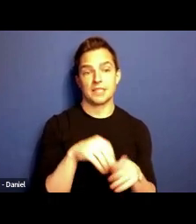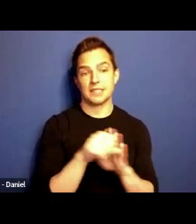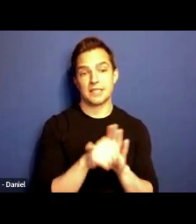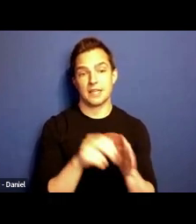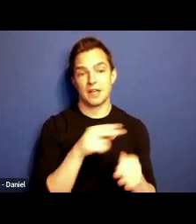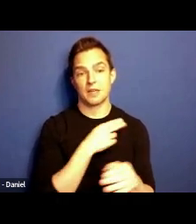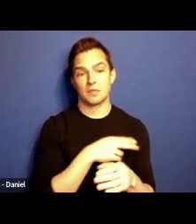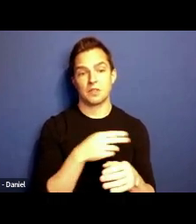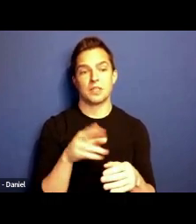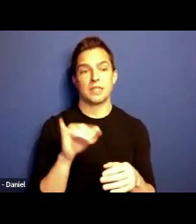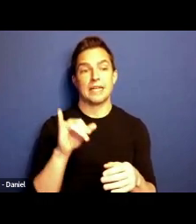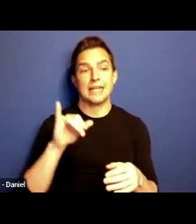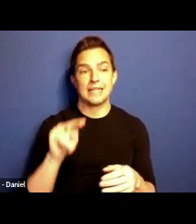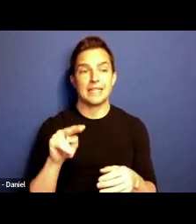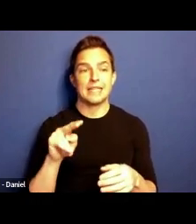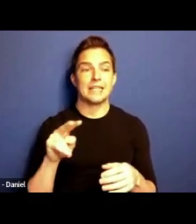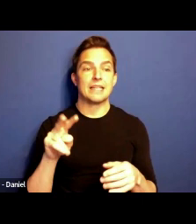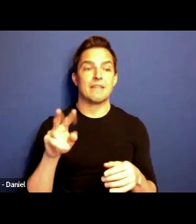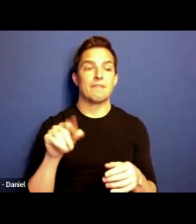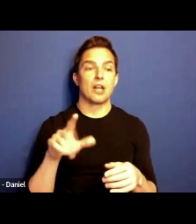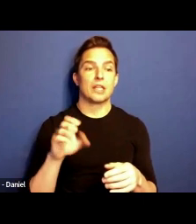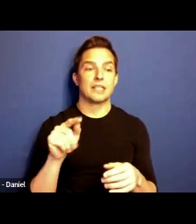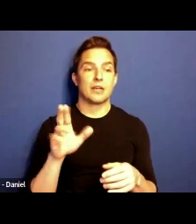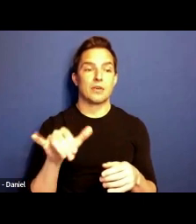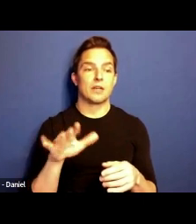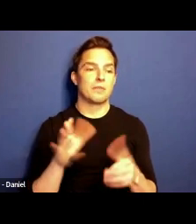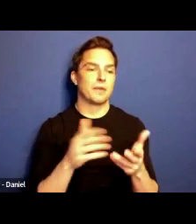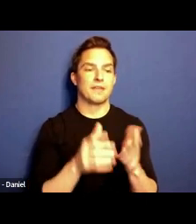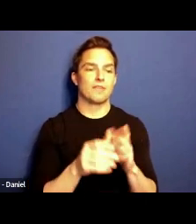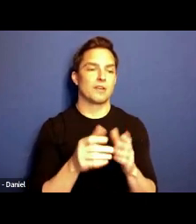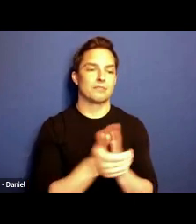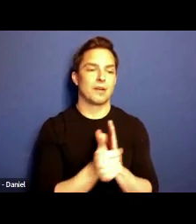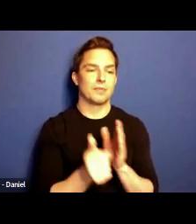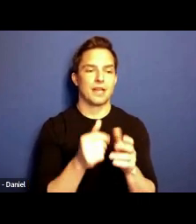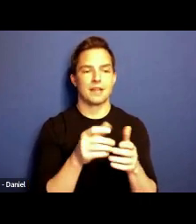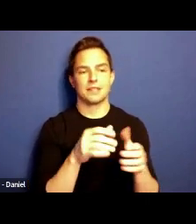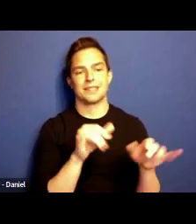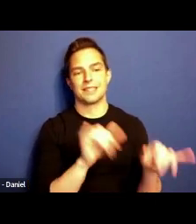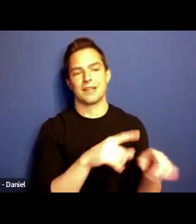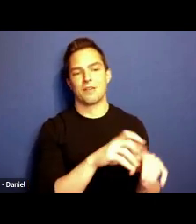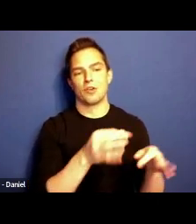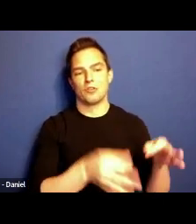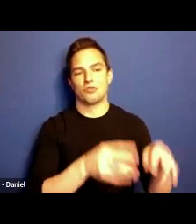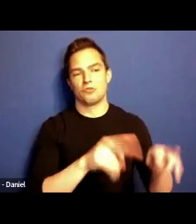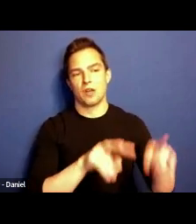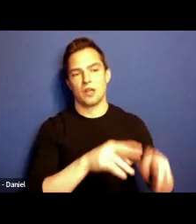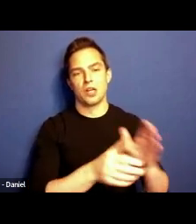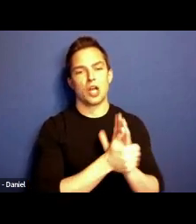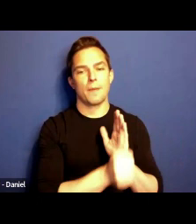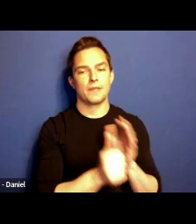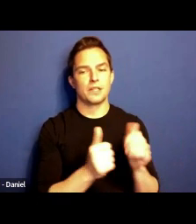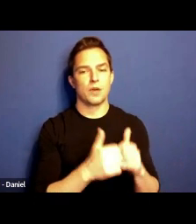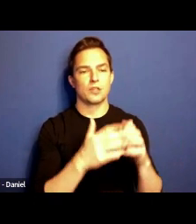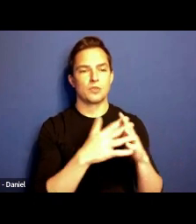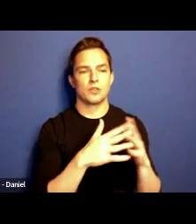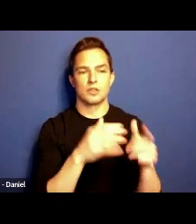involuntary forensic status. These are people that are sent there for competency to stand trial evaluations, competency restoration. They were found not guilty